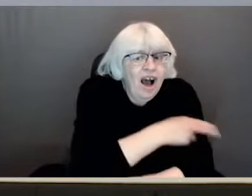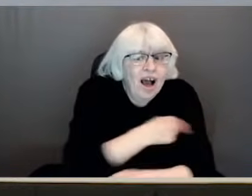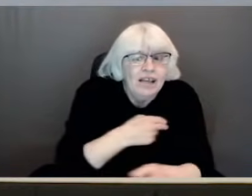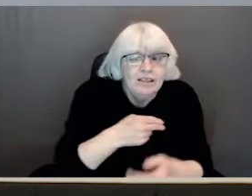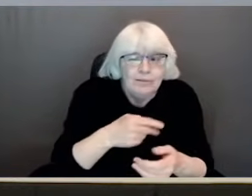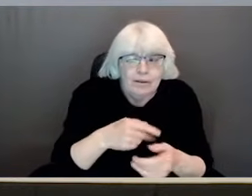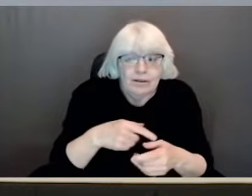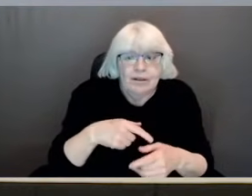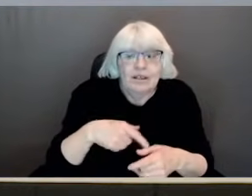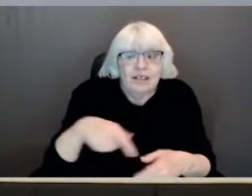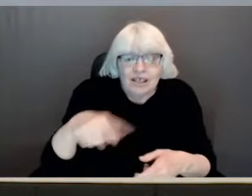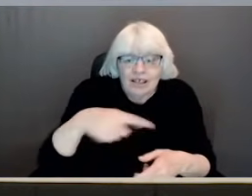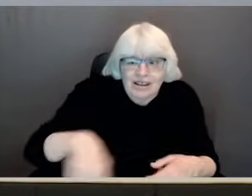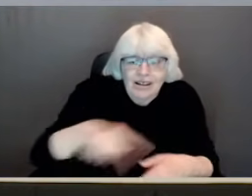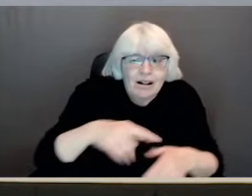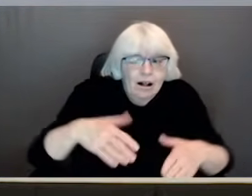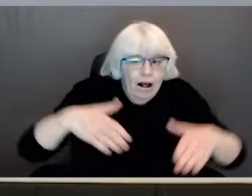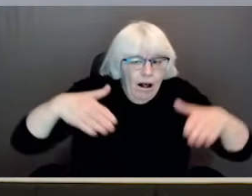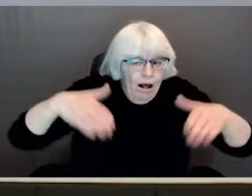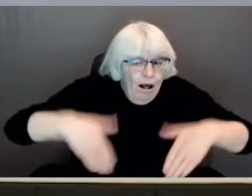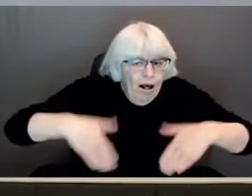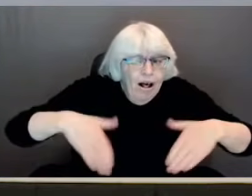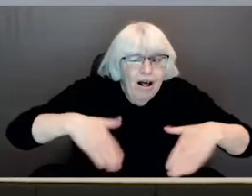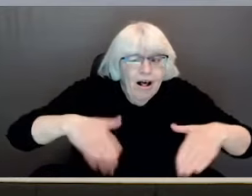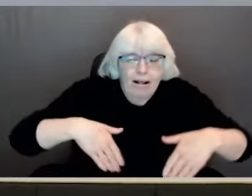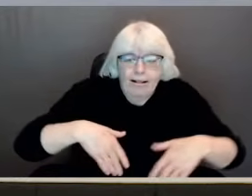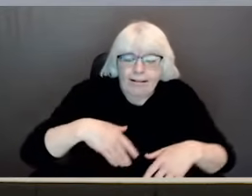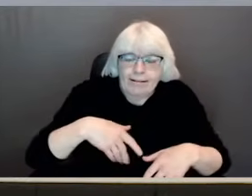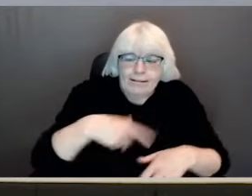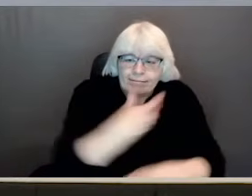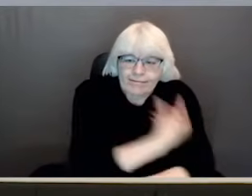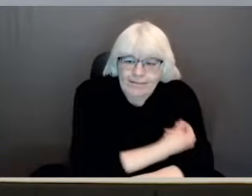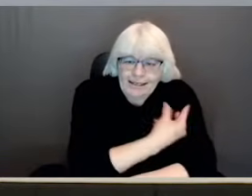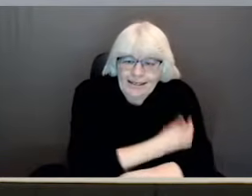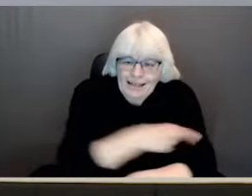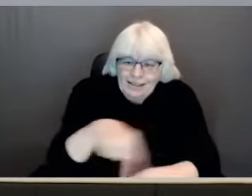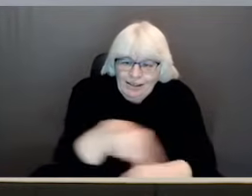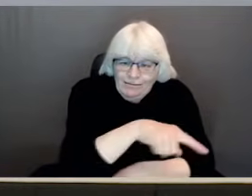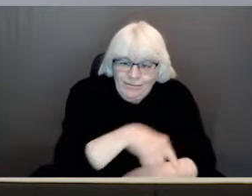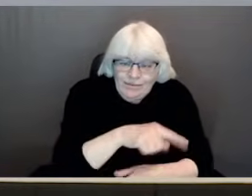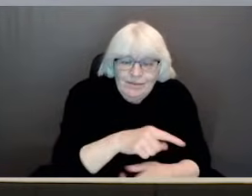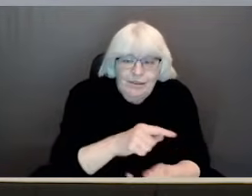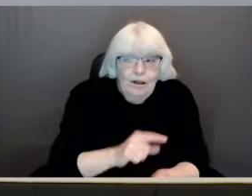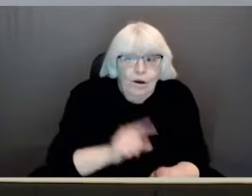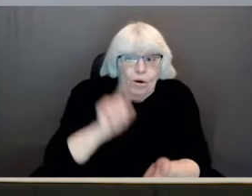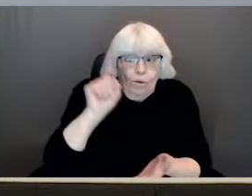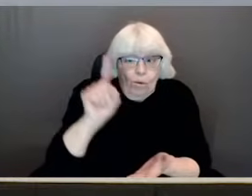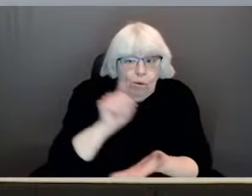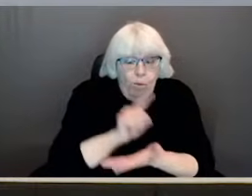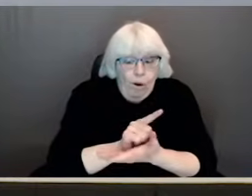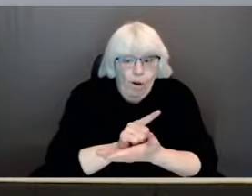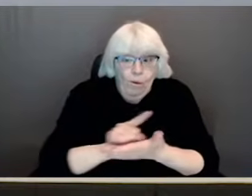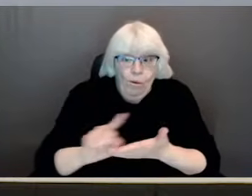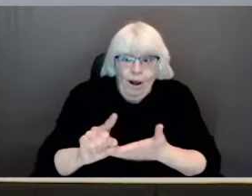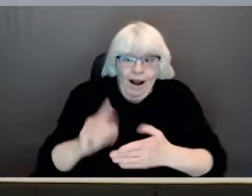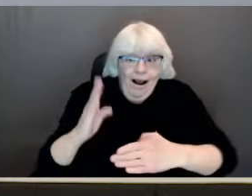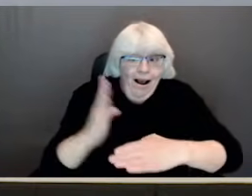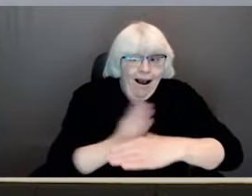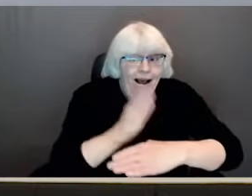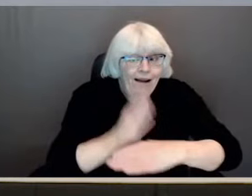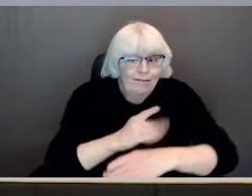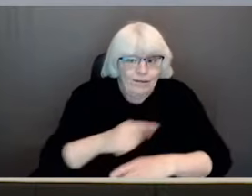new COVID-19 cases in unvaccinated people was 8 times higher than in the fully vaccinated, and the